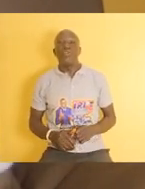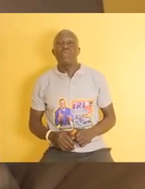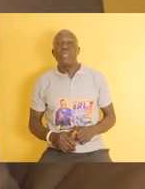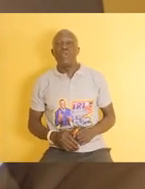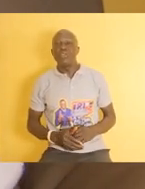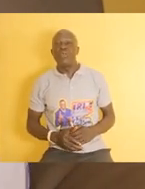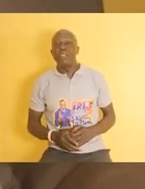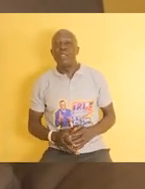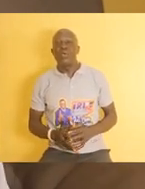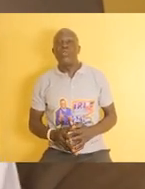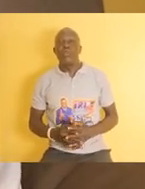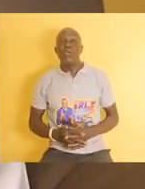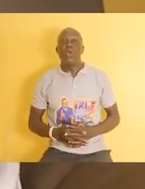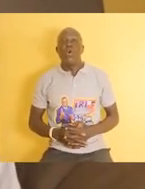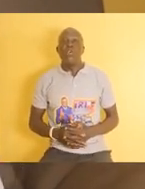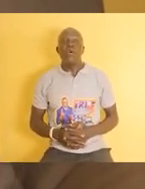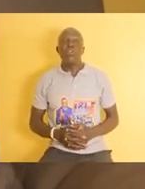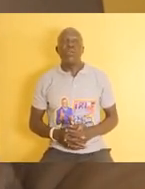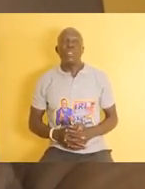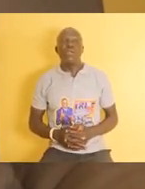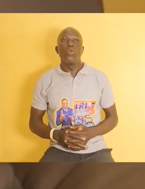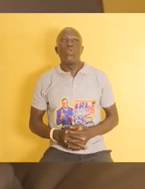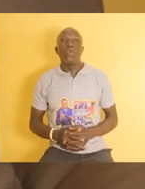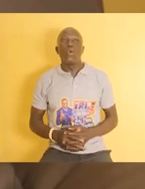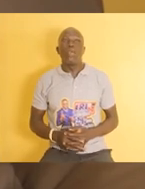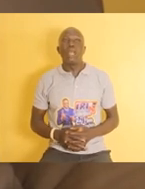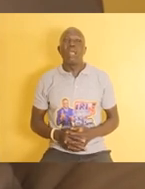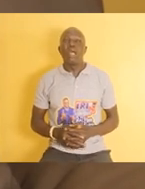from the captivity. Oh, yeah. From the